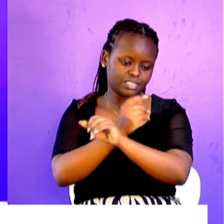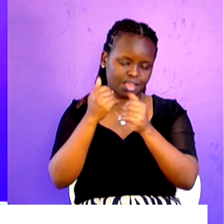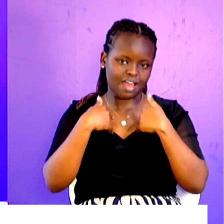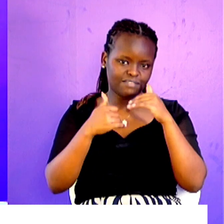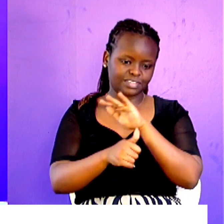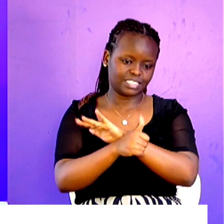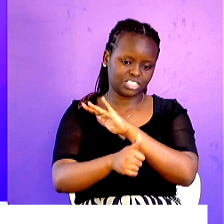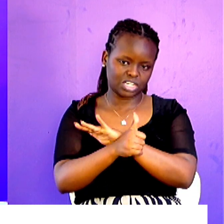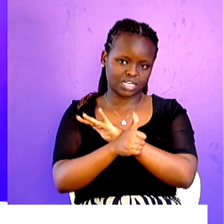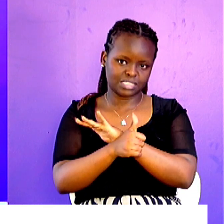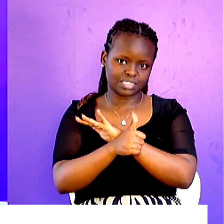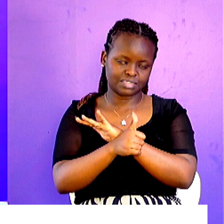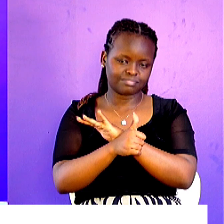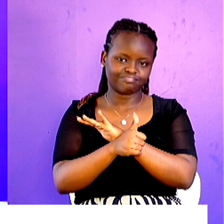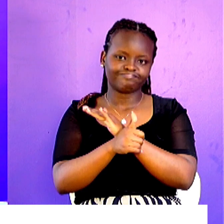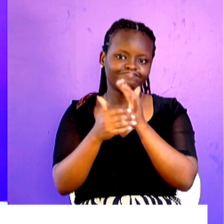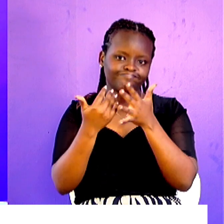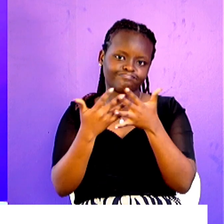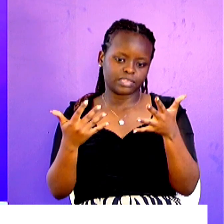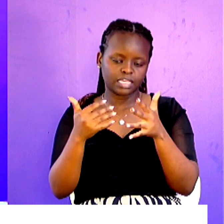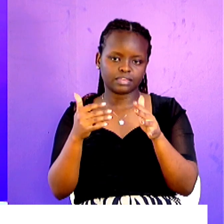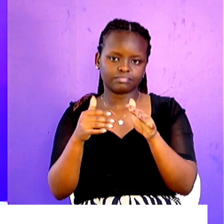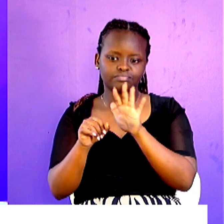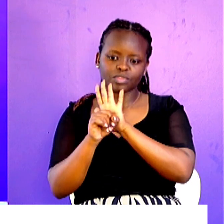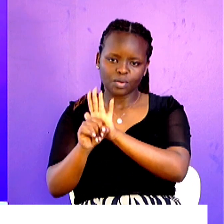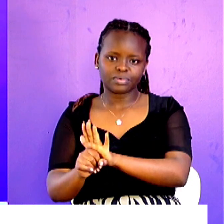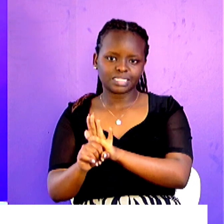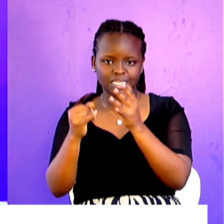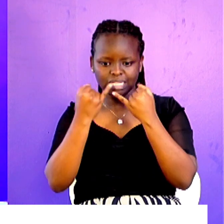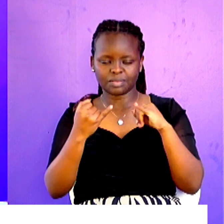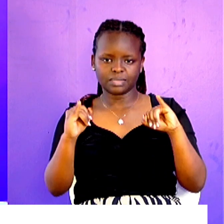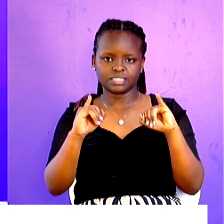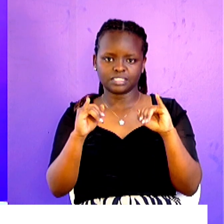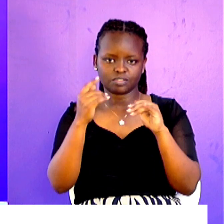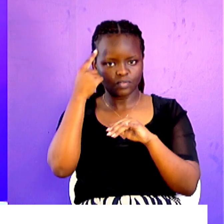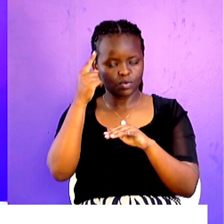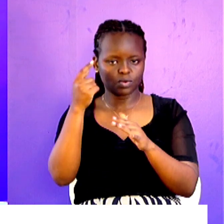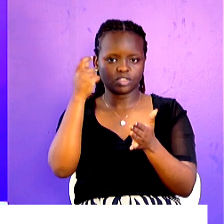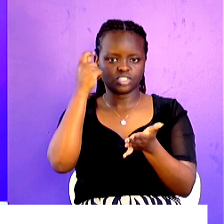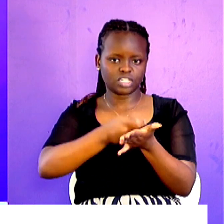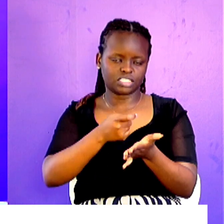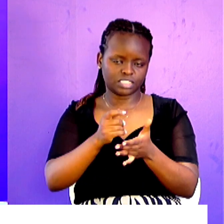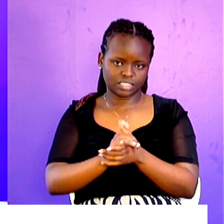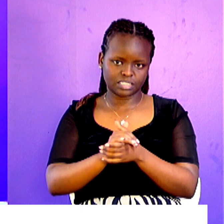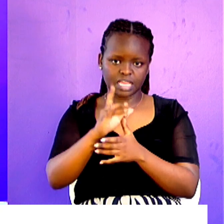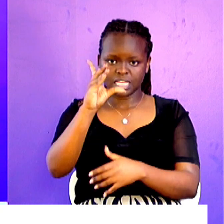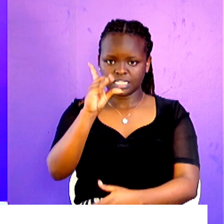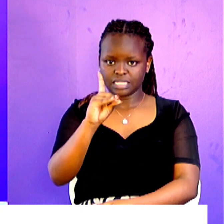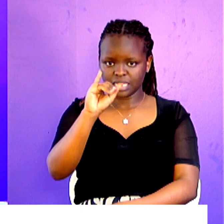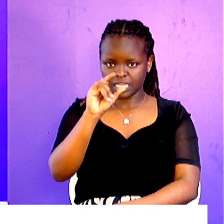dangerous precedent undermining the independence of prosecutors. The